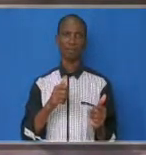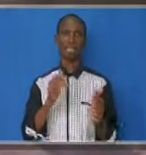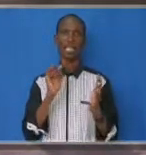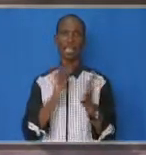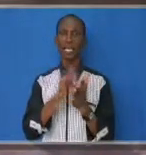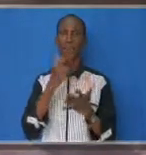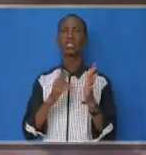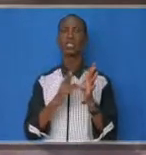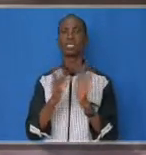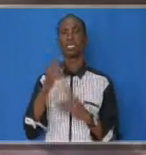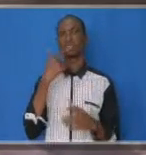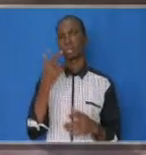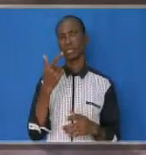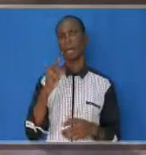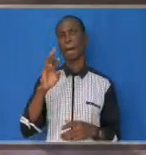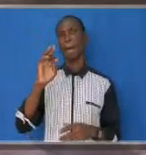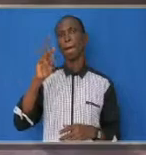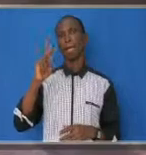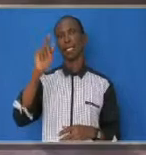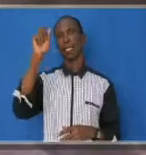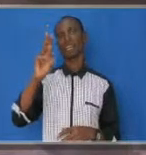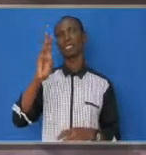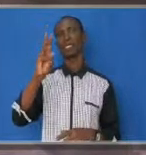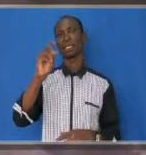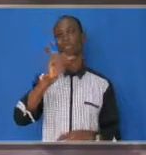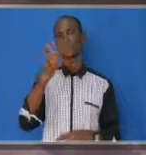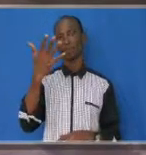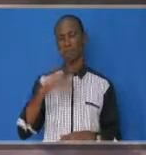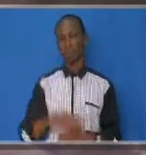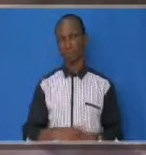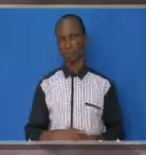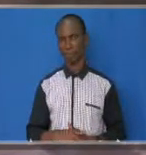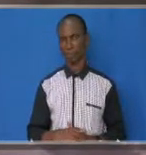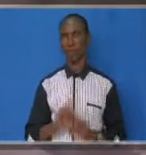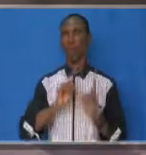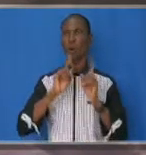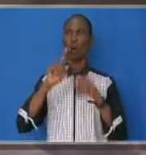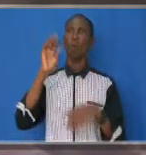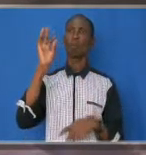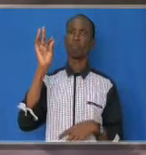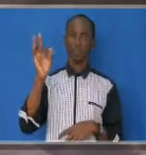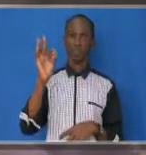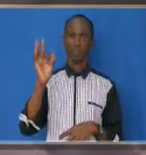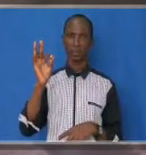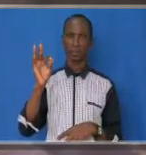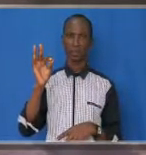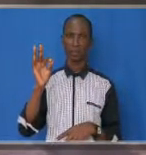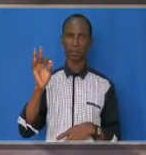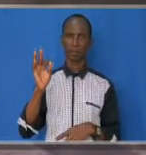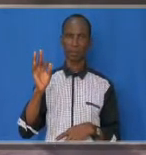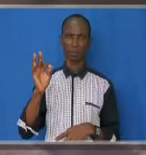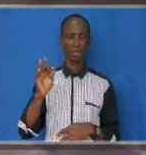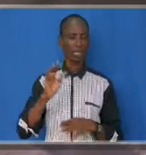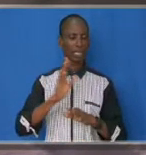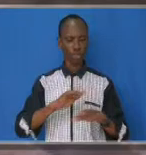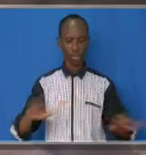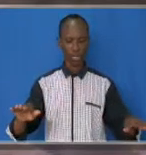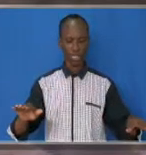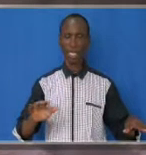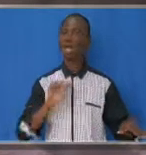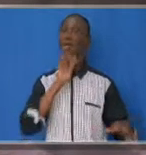4. Therefore, we were buried with him through baptism unto